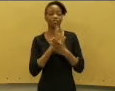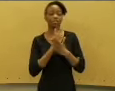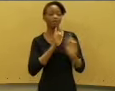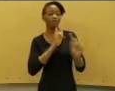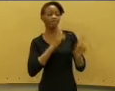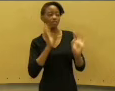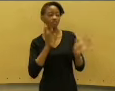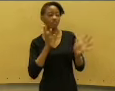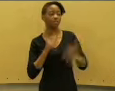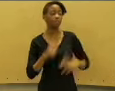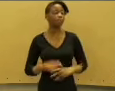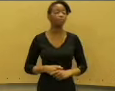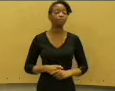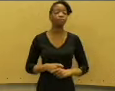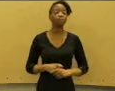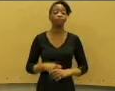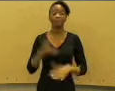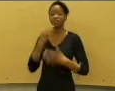Thank you so much, and thank